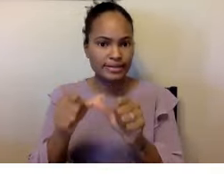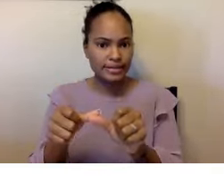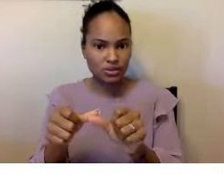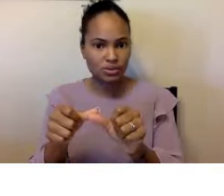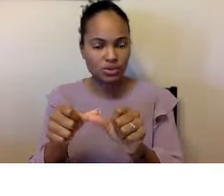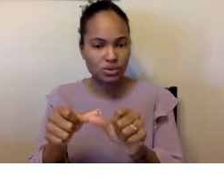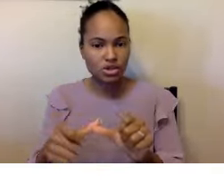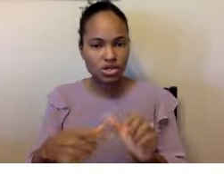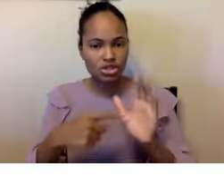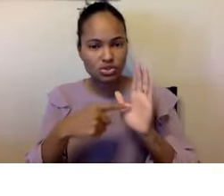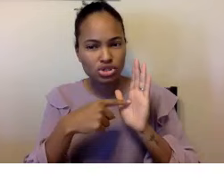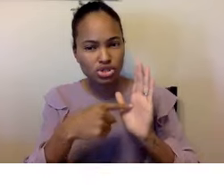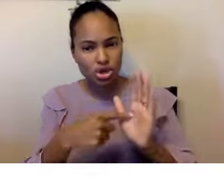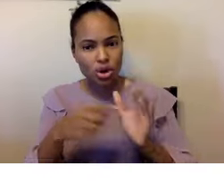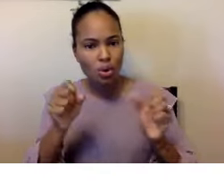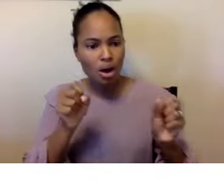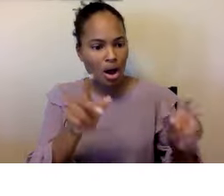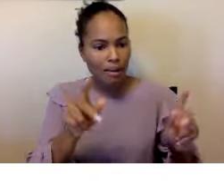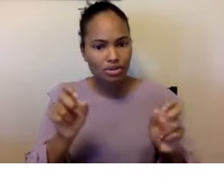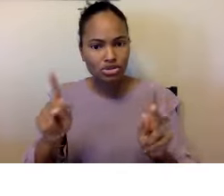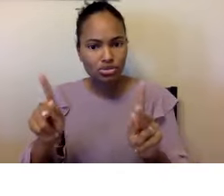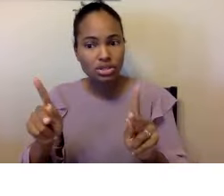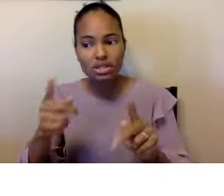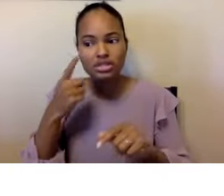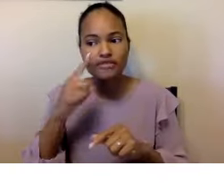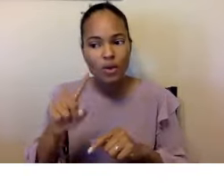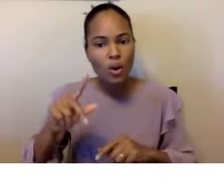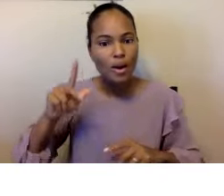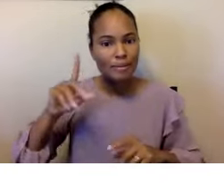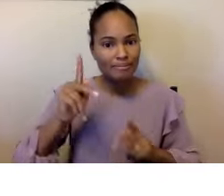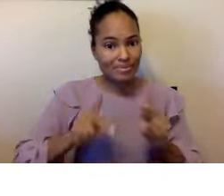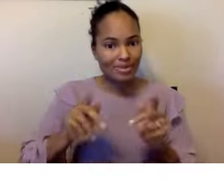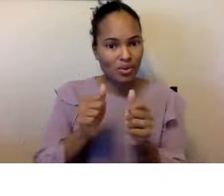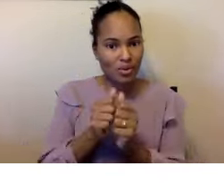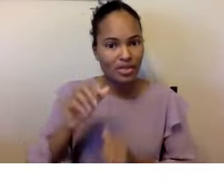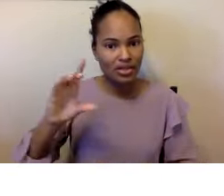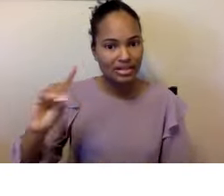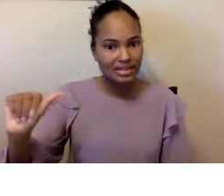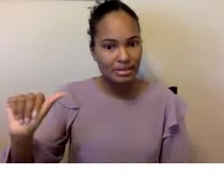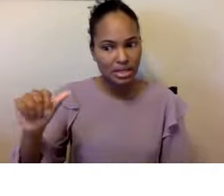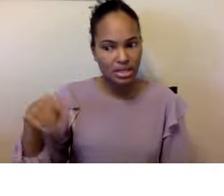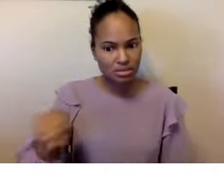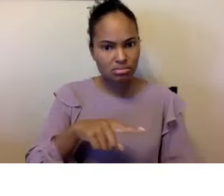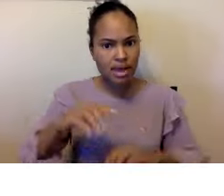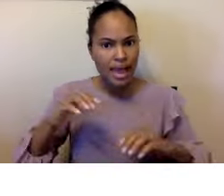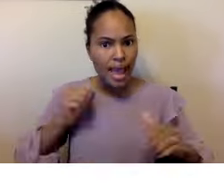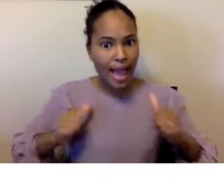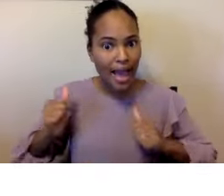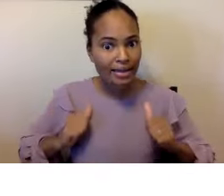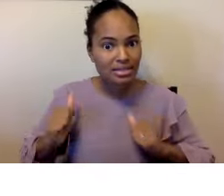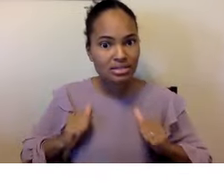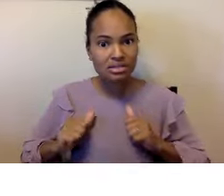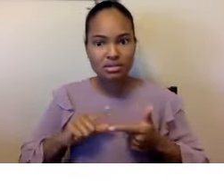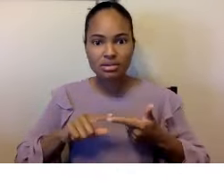showcase opportunities where people with disabilities could act, could participate